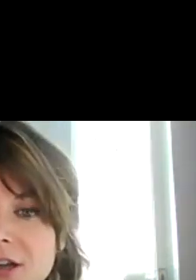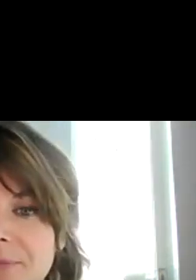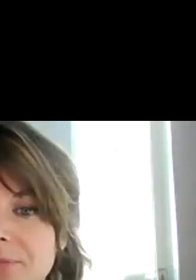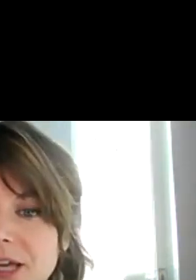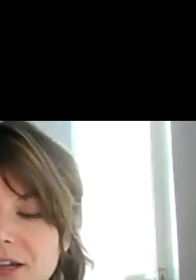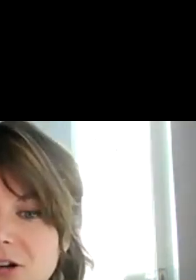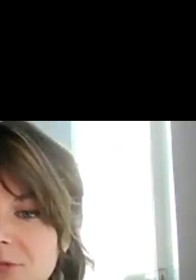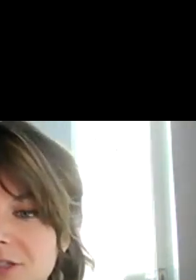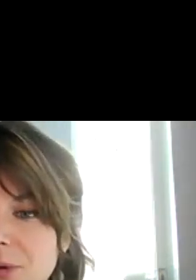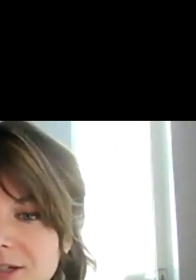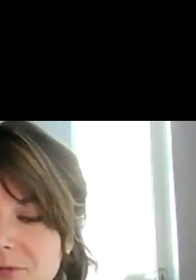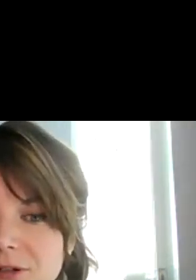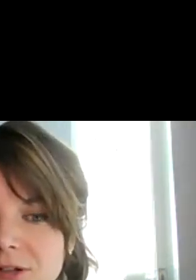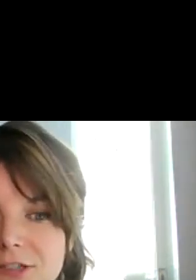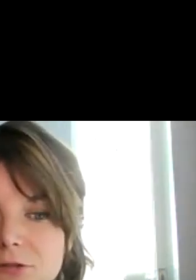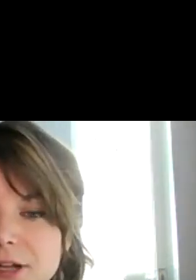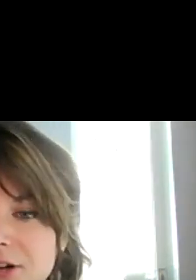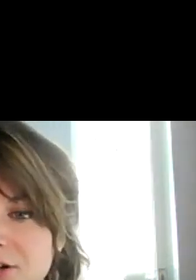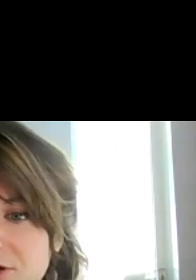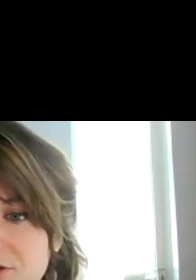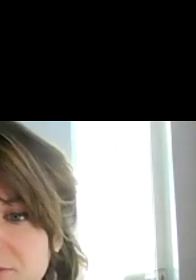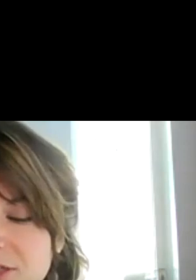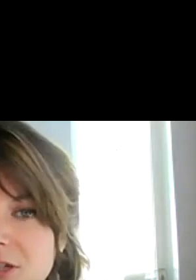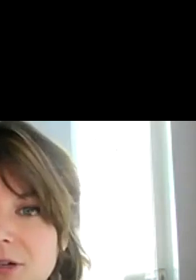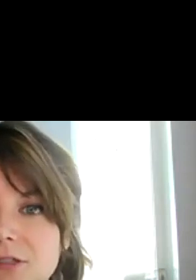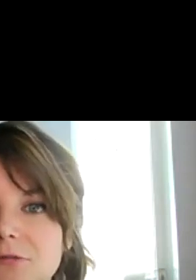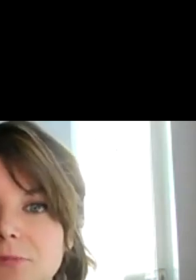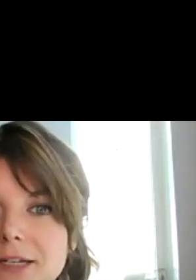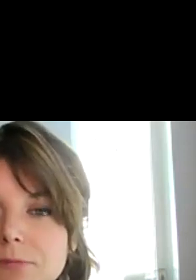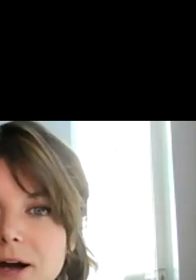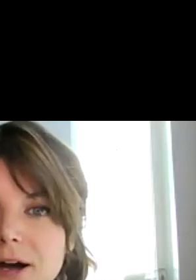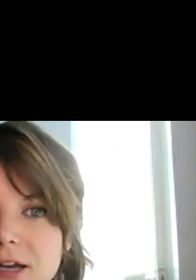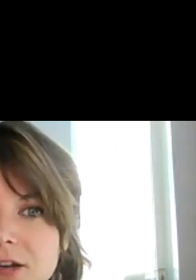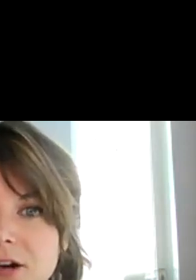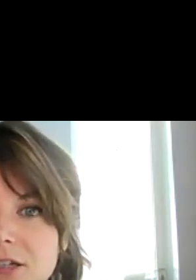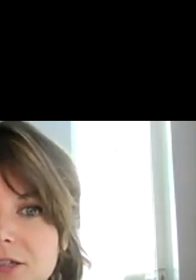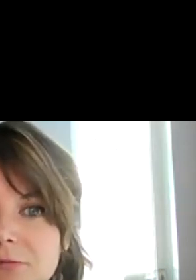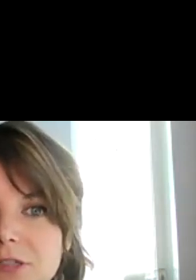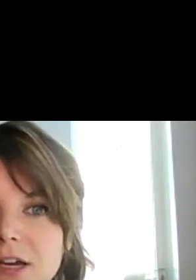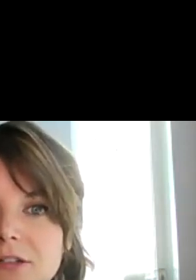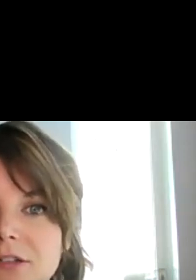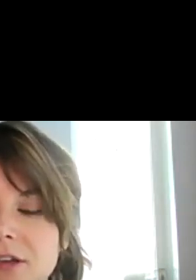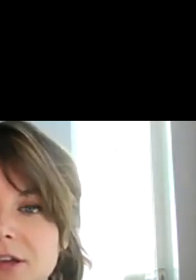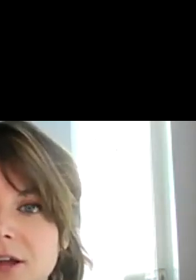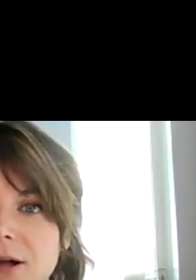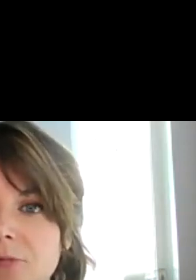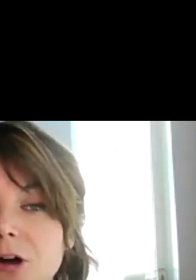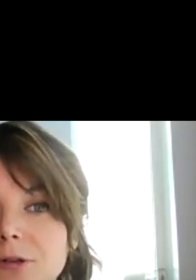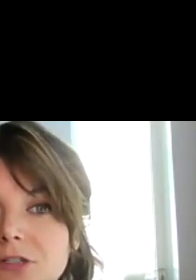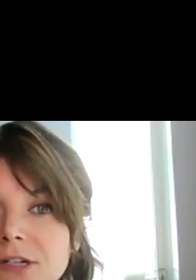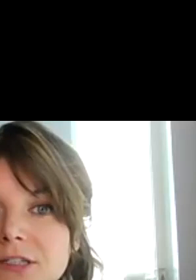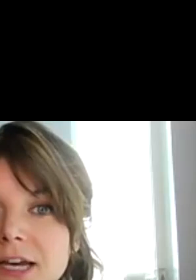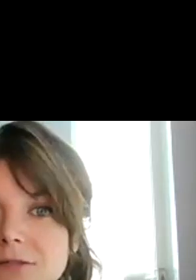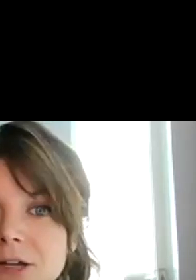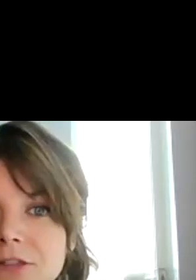region, making it almost impossible as you plan your own road trips this summer to pass by an artist home site. We hope